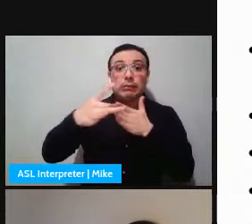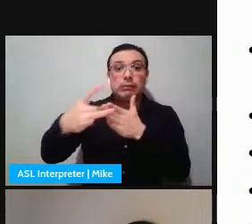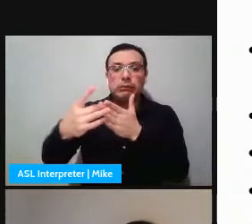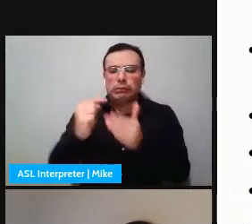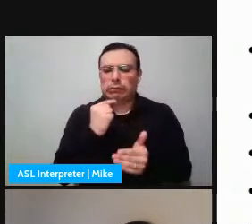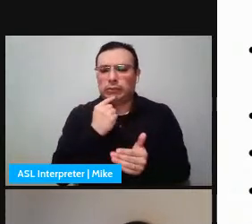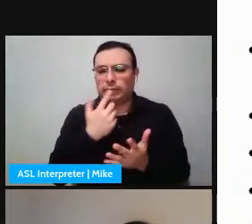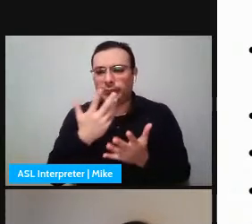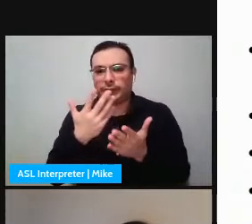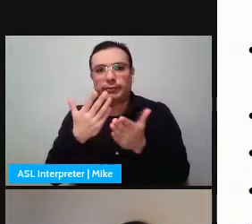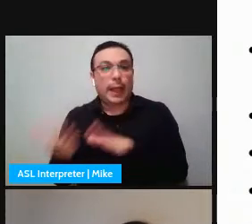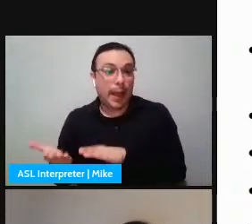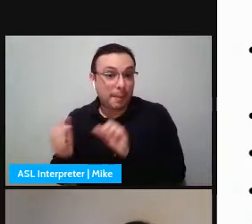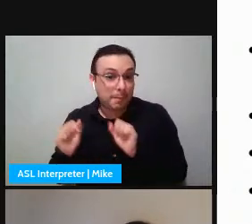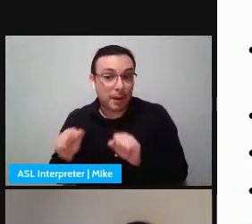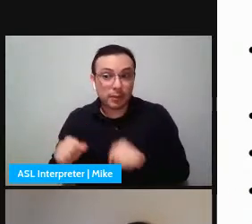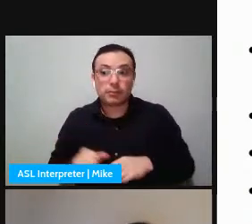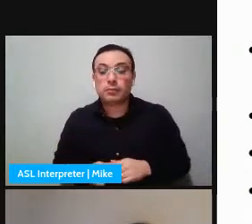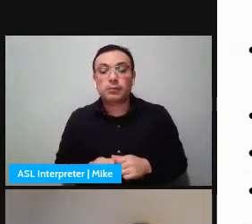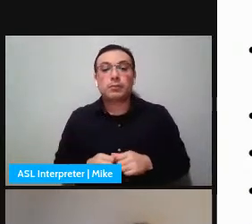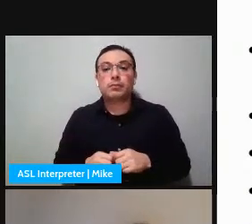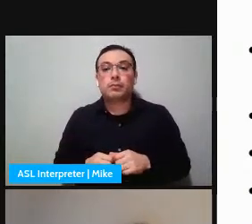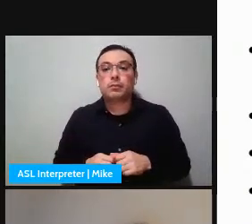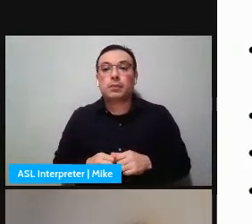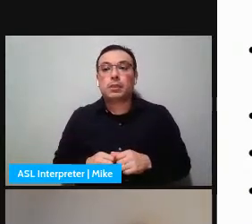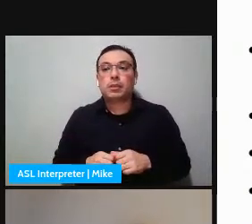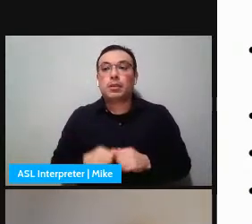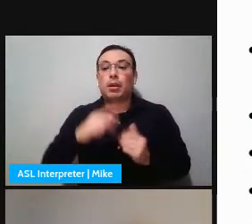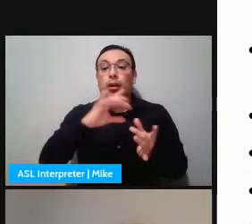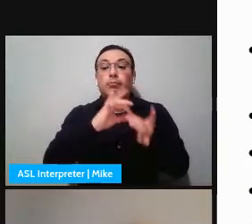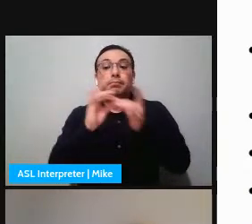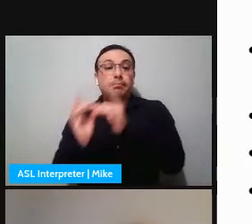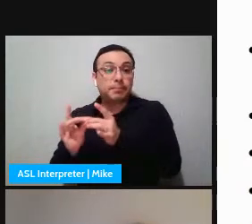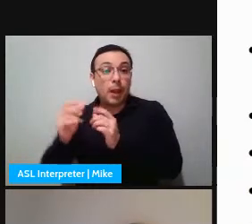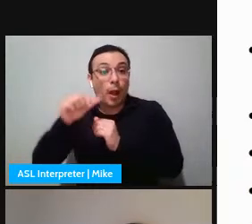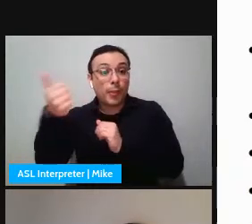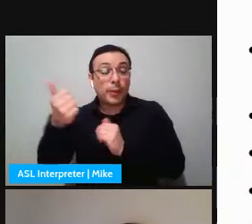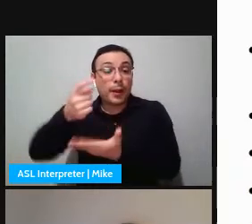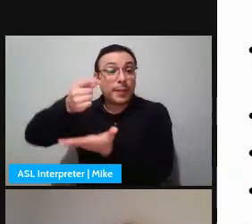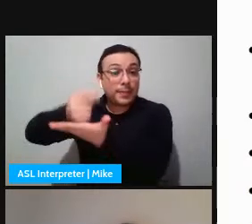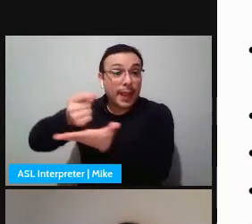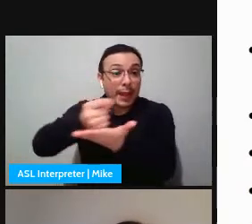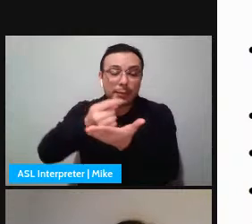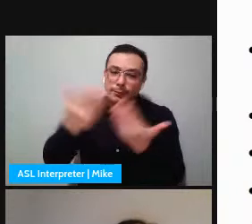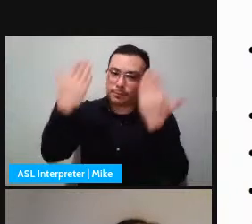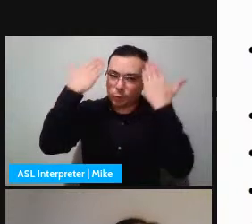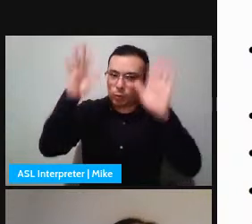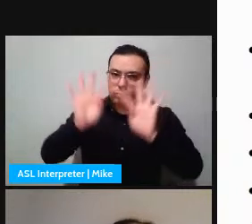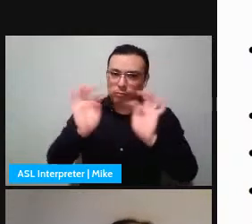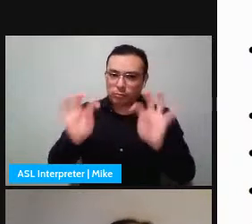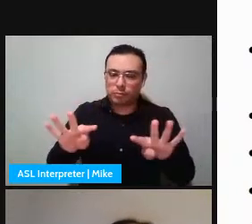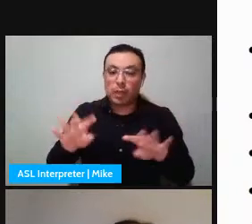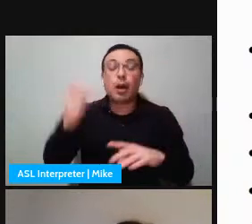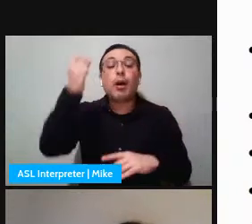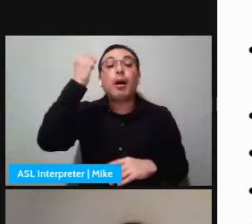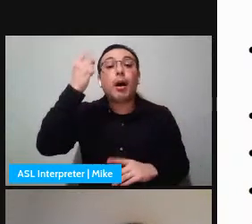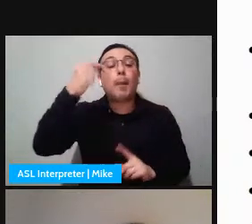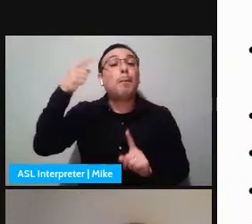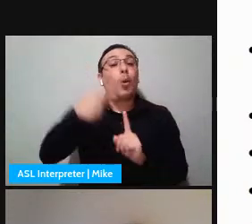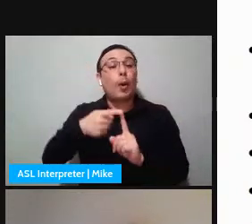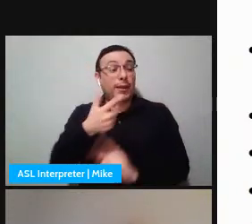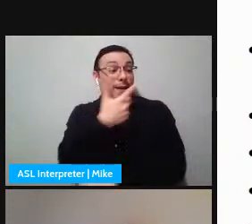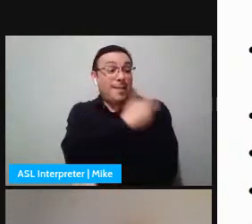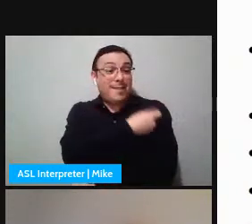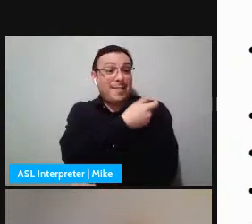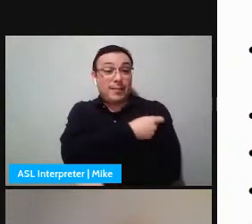be working with existing therapies, we don't know. What we do know is that the COVID-19 vaccines will offer you protection